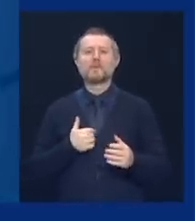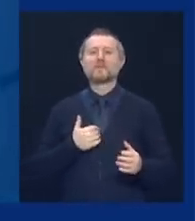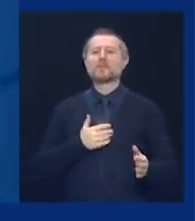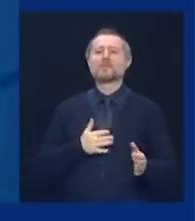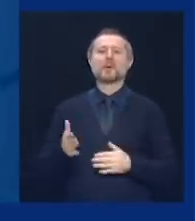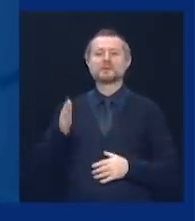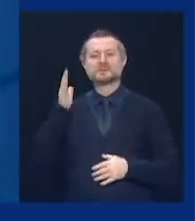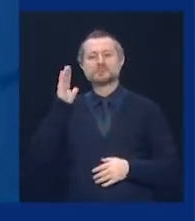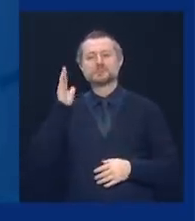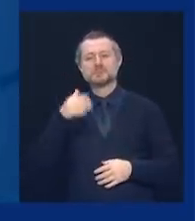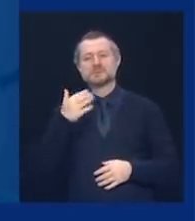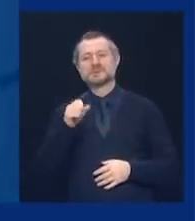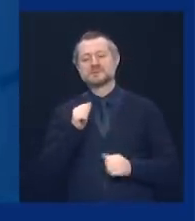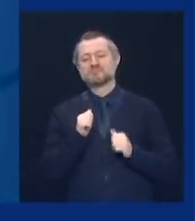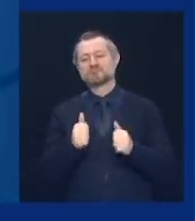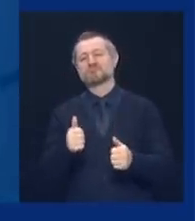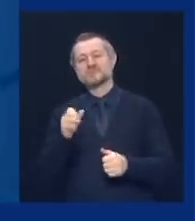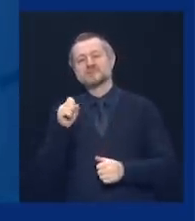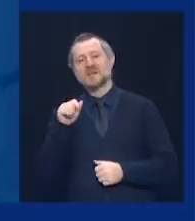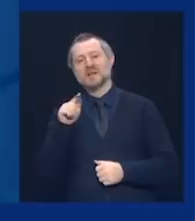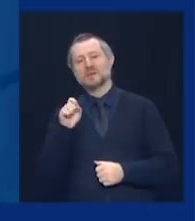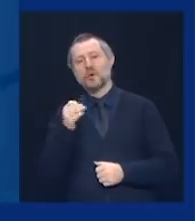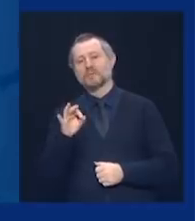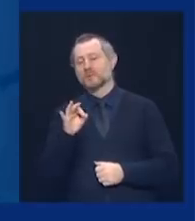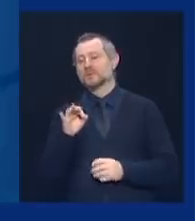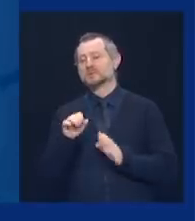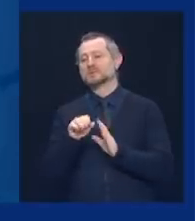State of the State I issue in the beginning of the year.